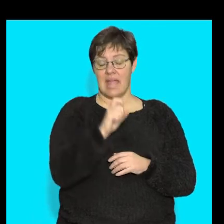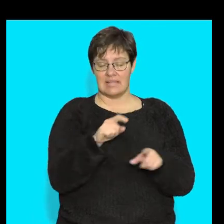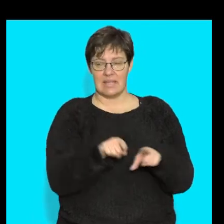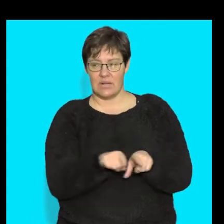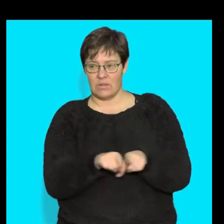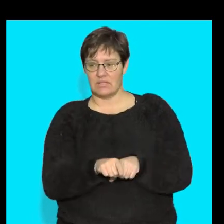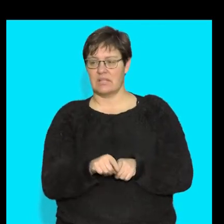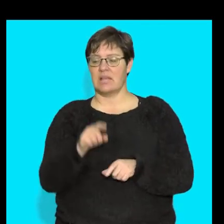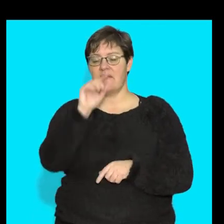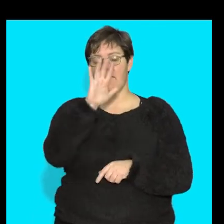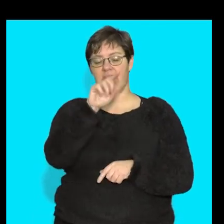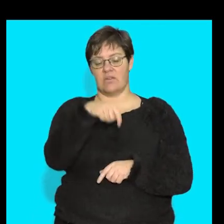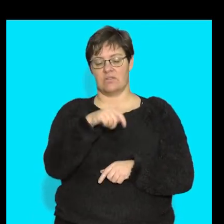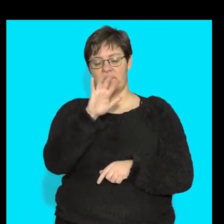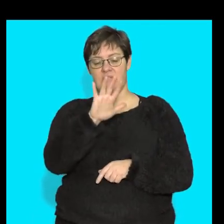is equals to